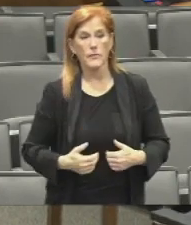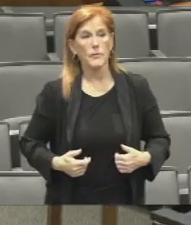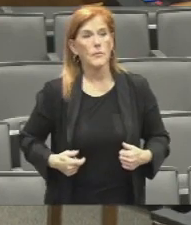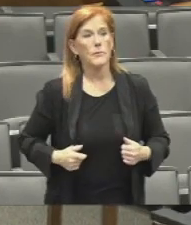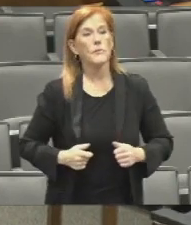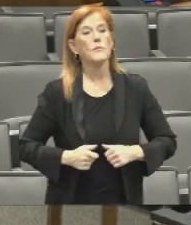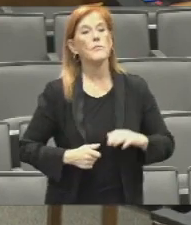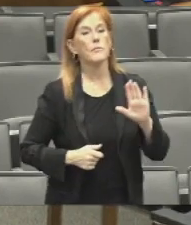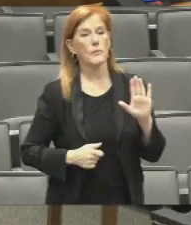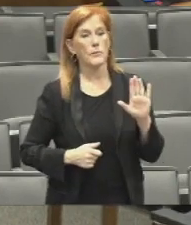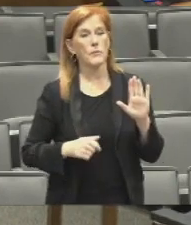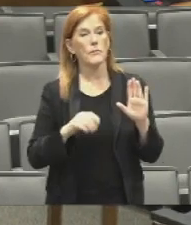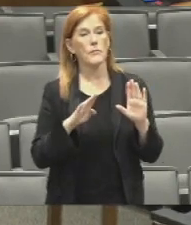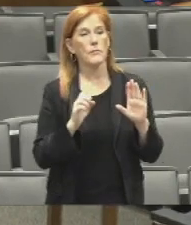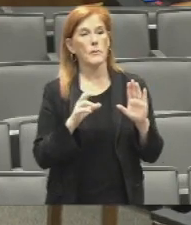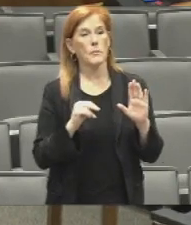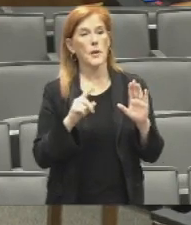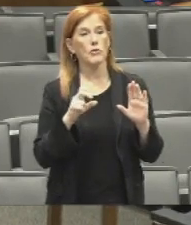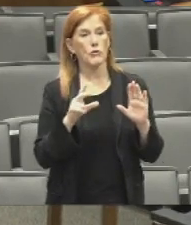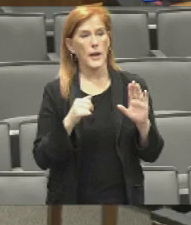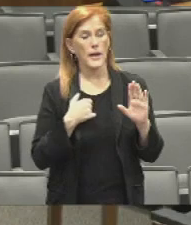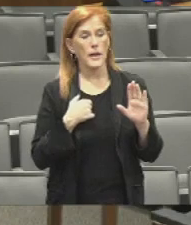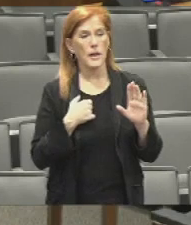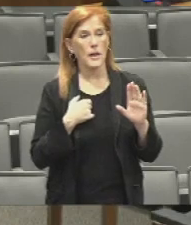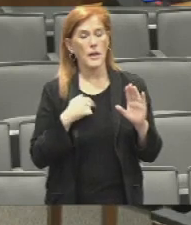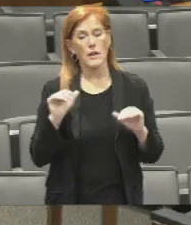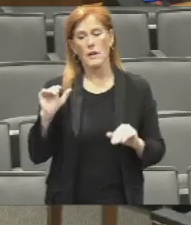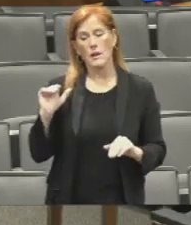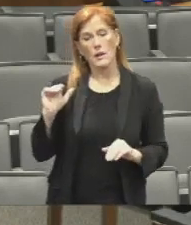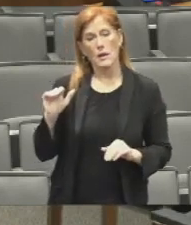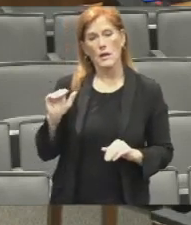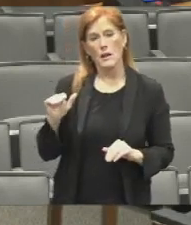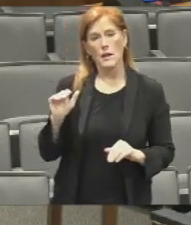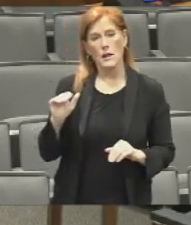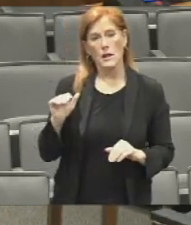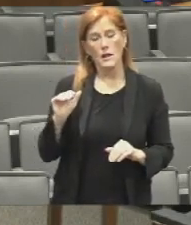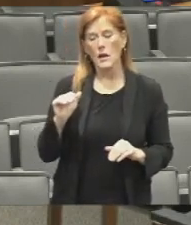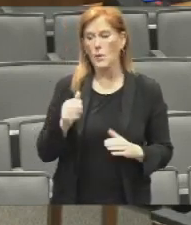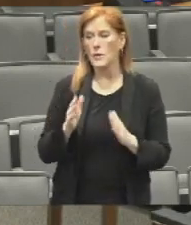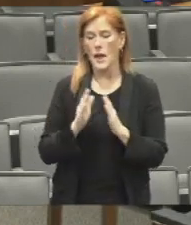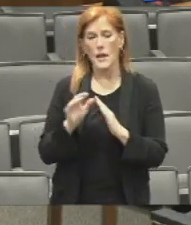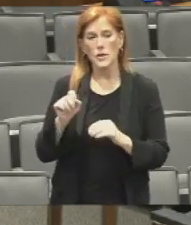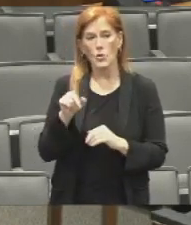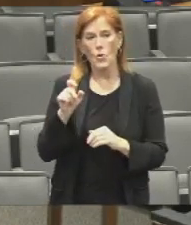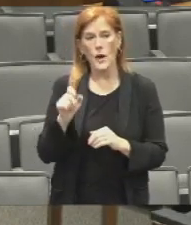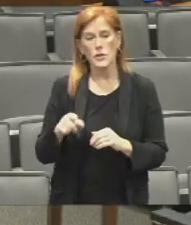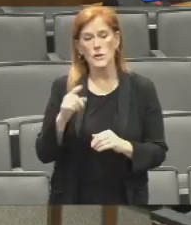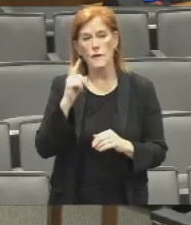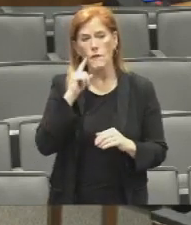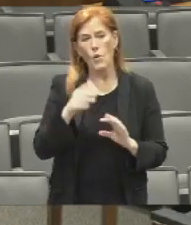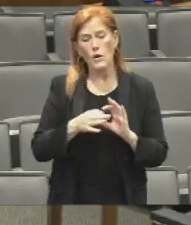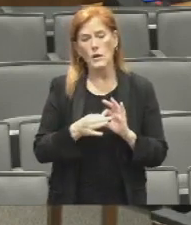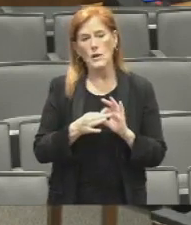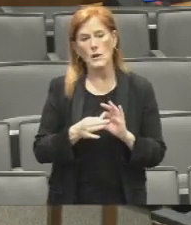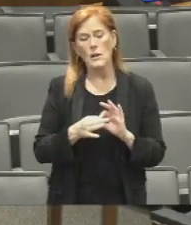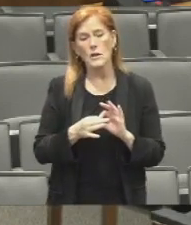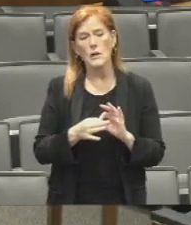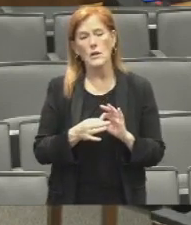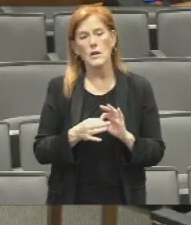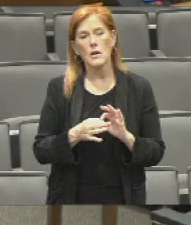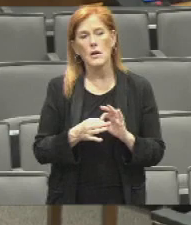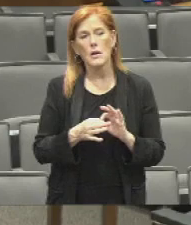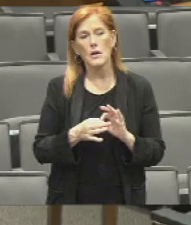I do. Yes, ma'am. Dr. Poore, let me ask a question just in terms of